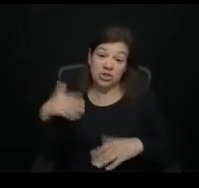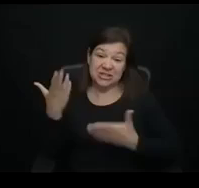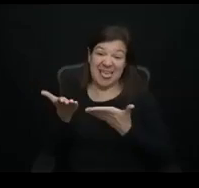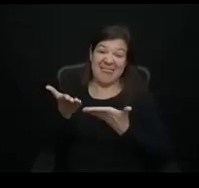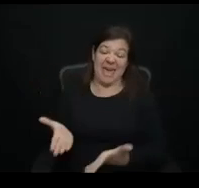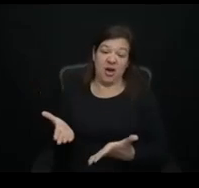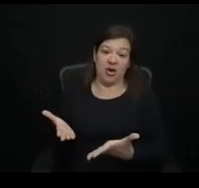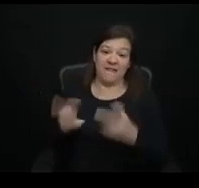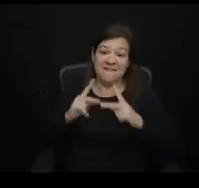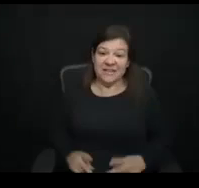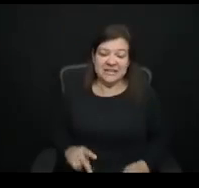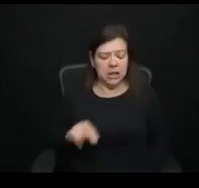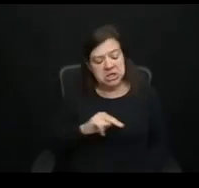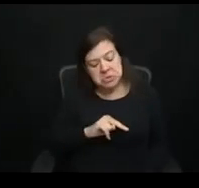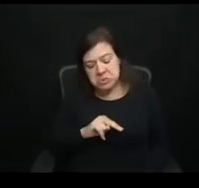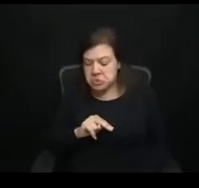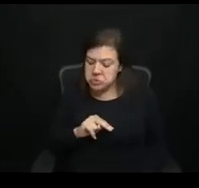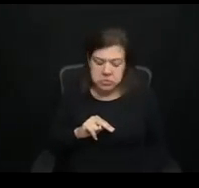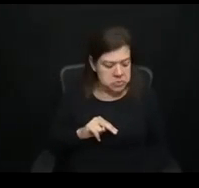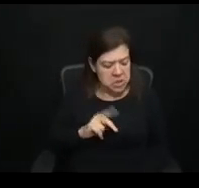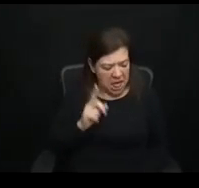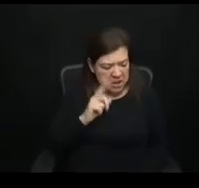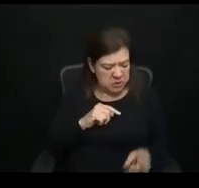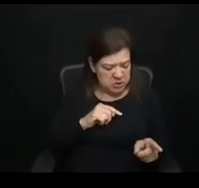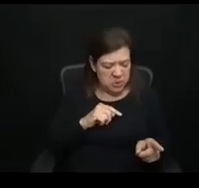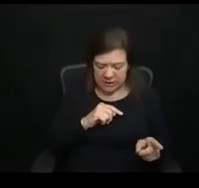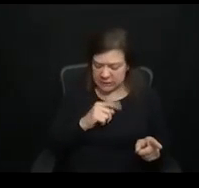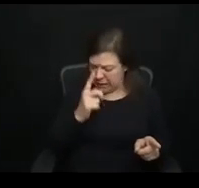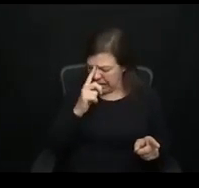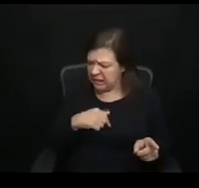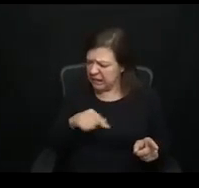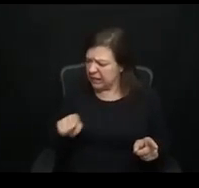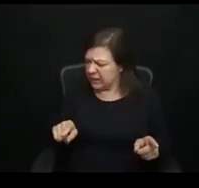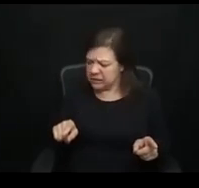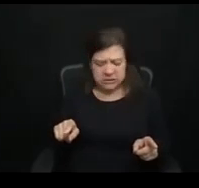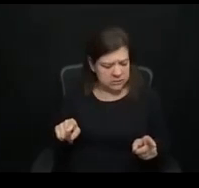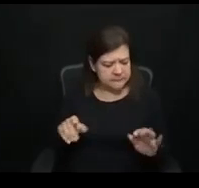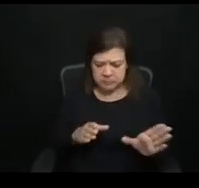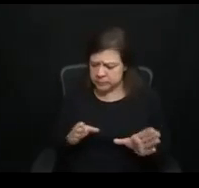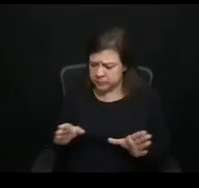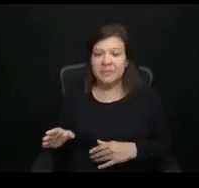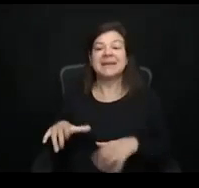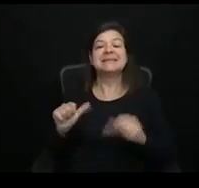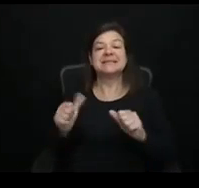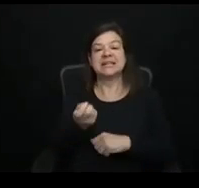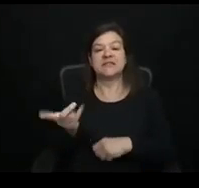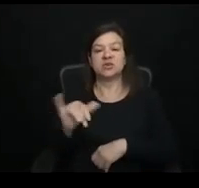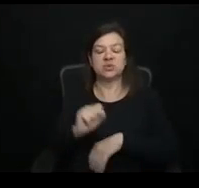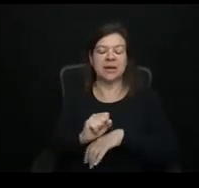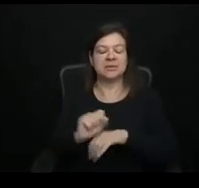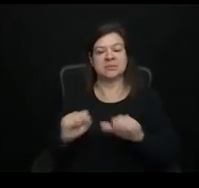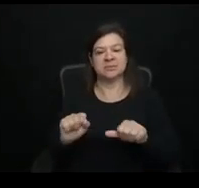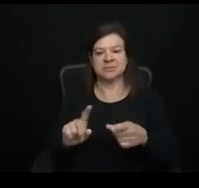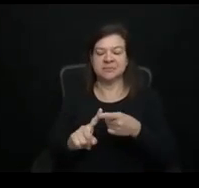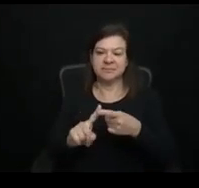going, well, I think we could do this and I think we could do that, and they kind of put together a plan. But it takes that ability to be right there and